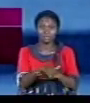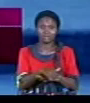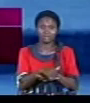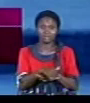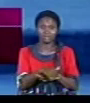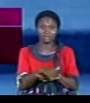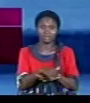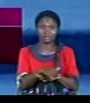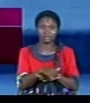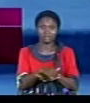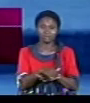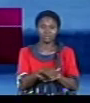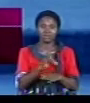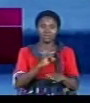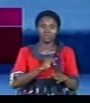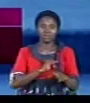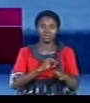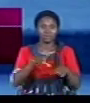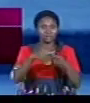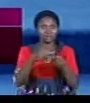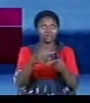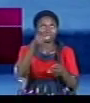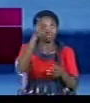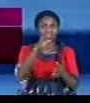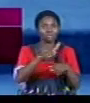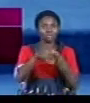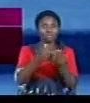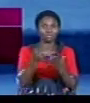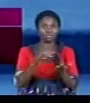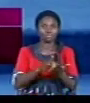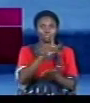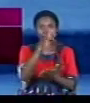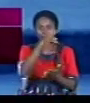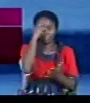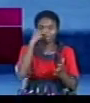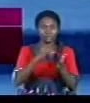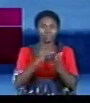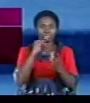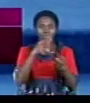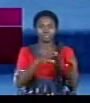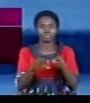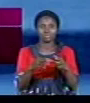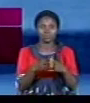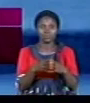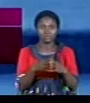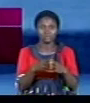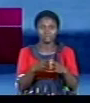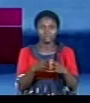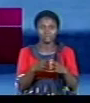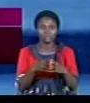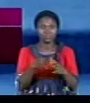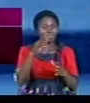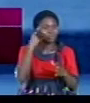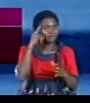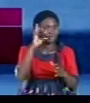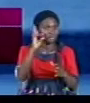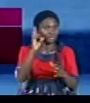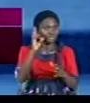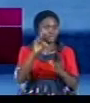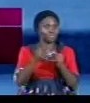God all the glory because it is done. If I was there for 7 years, 7 good years, if I was